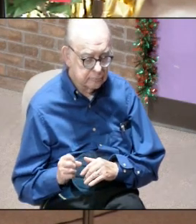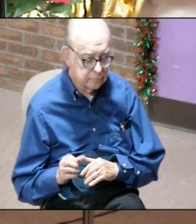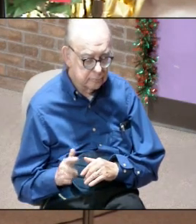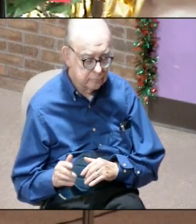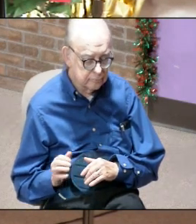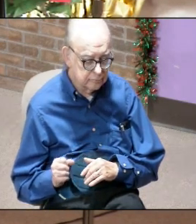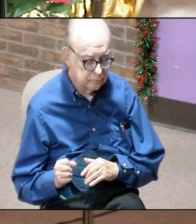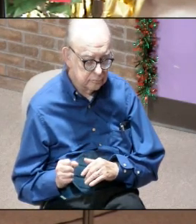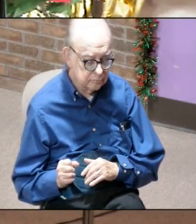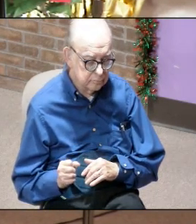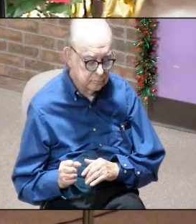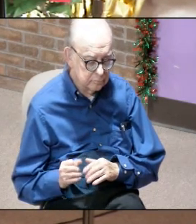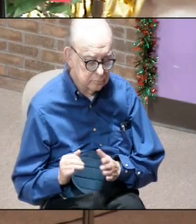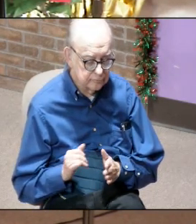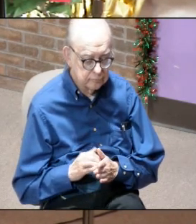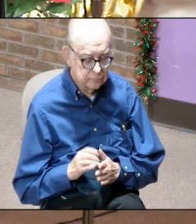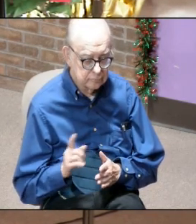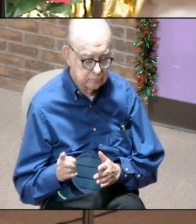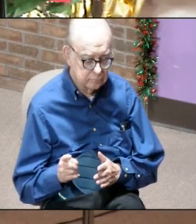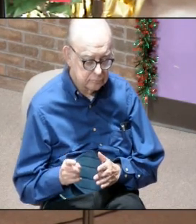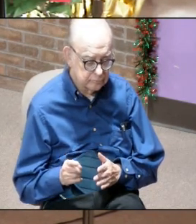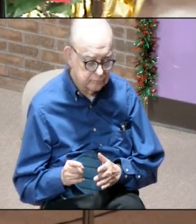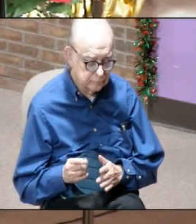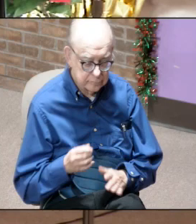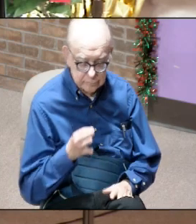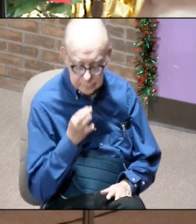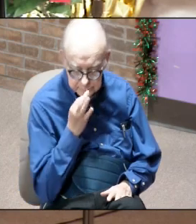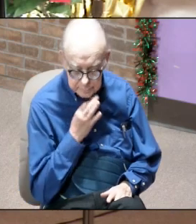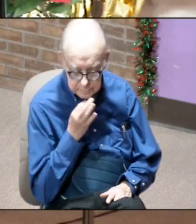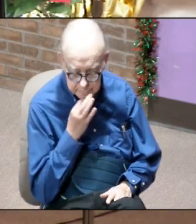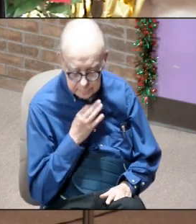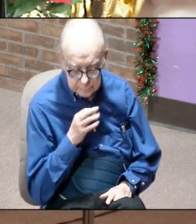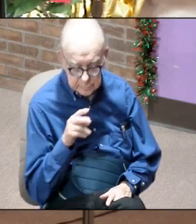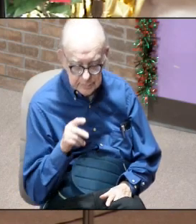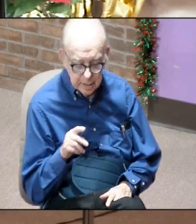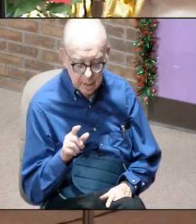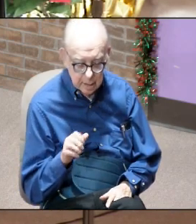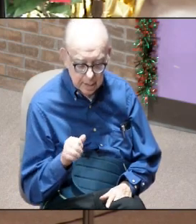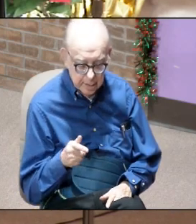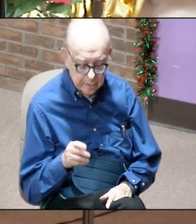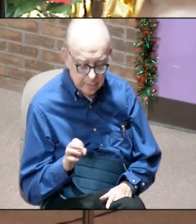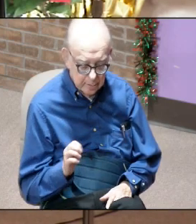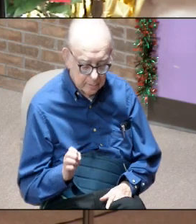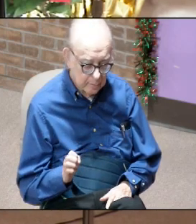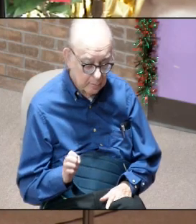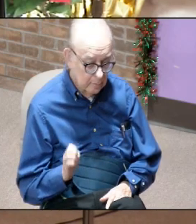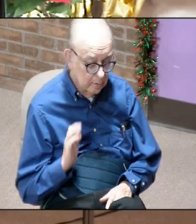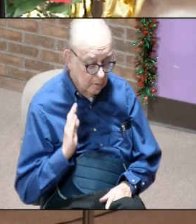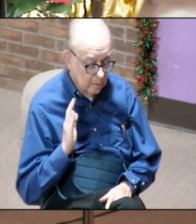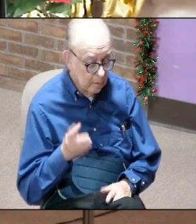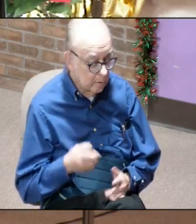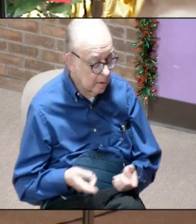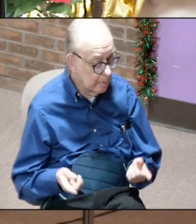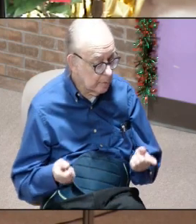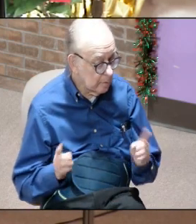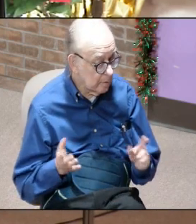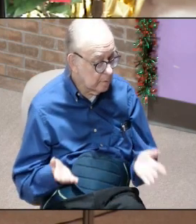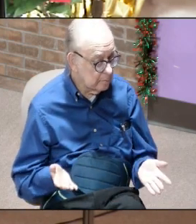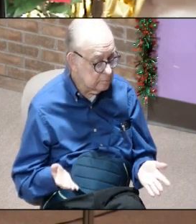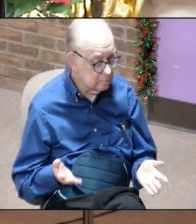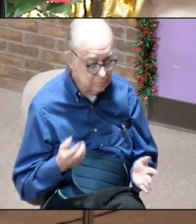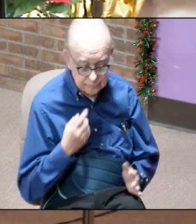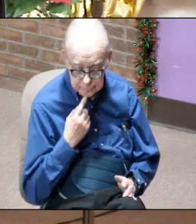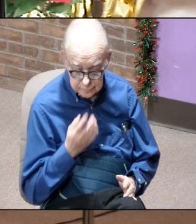this, that there would be famine and plague. And so what would happen? It tells you